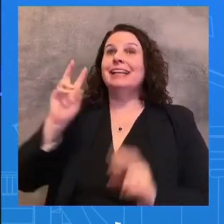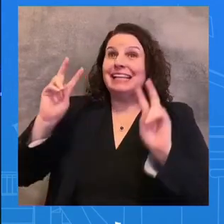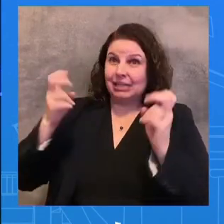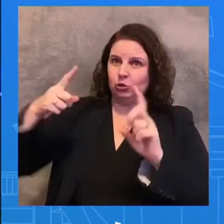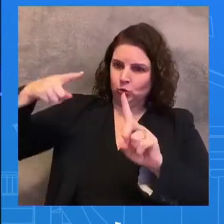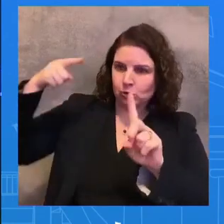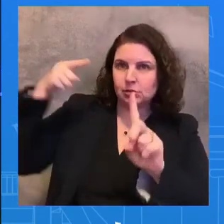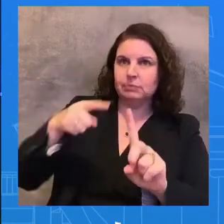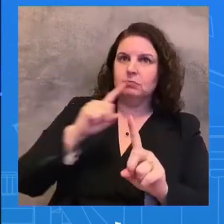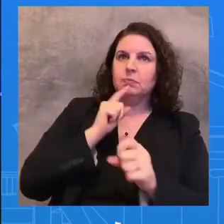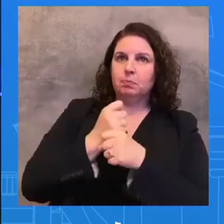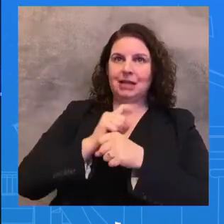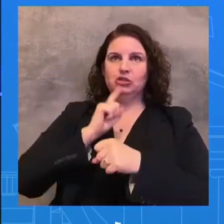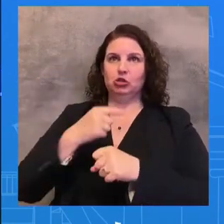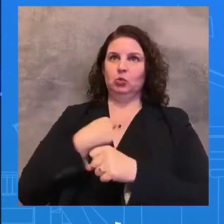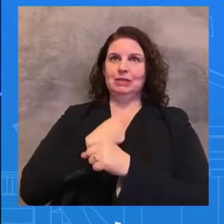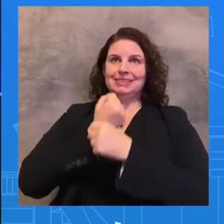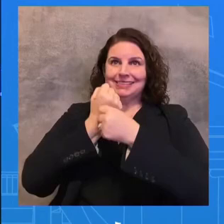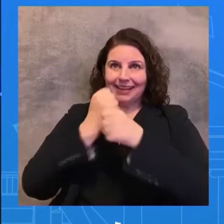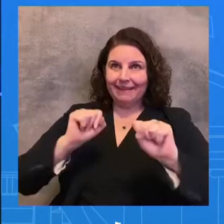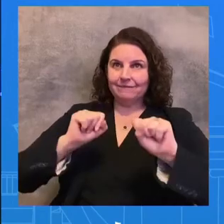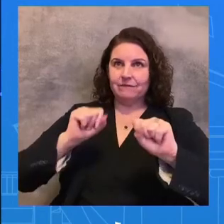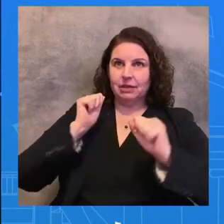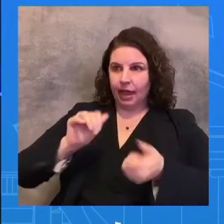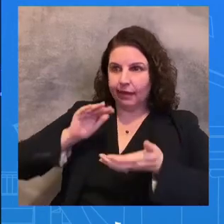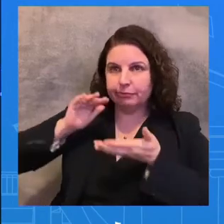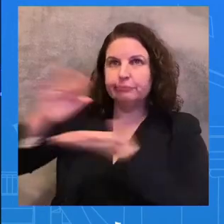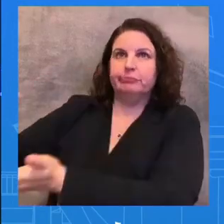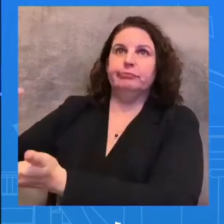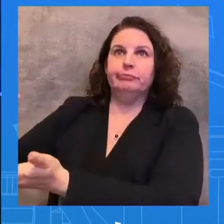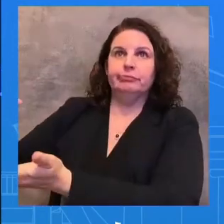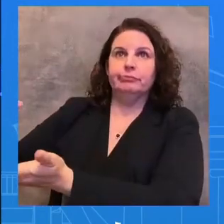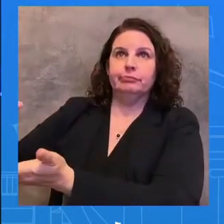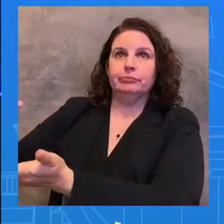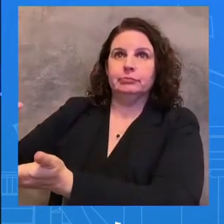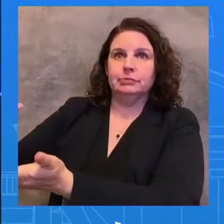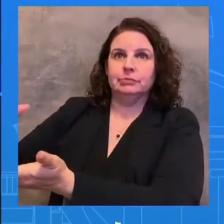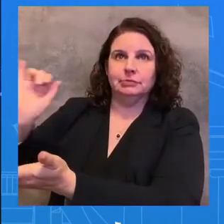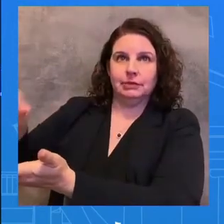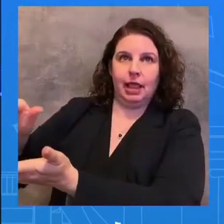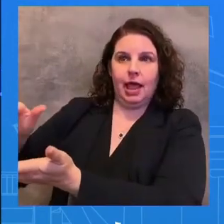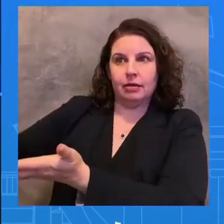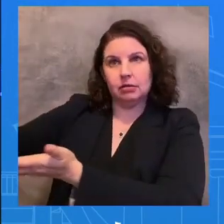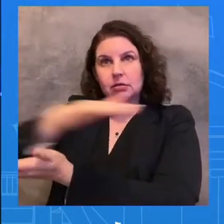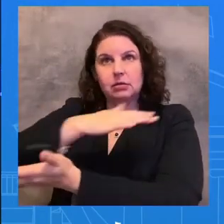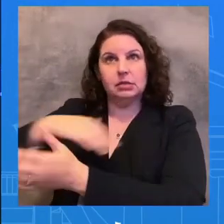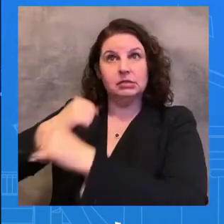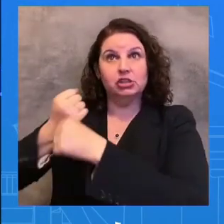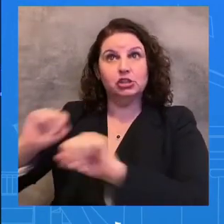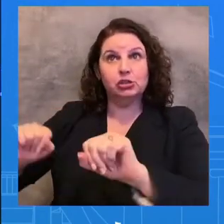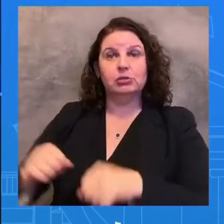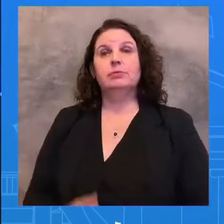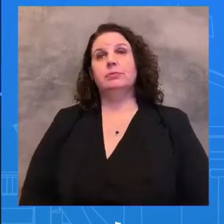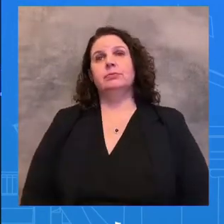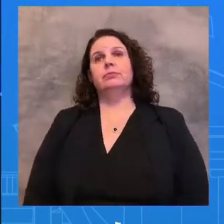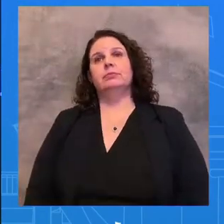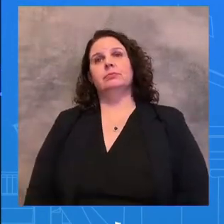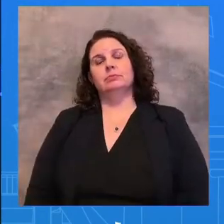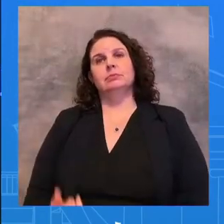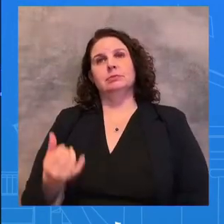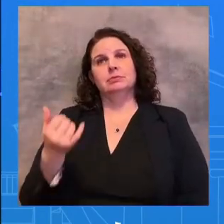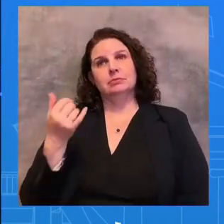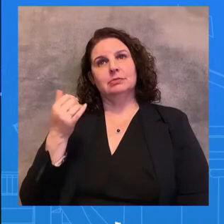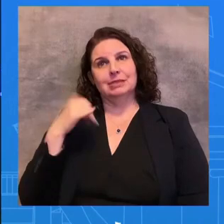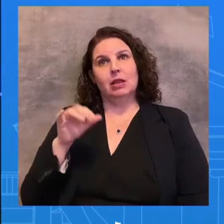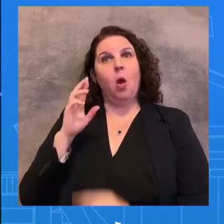have had modalities to get some of that aid distributed. We are in the process of building out to get more of it distributed. So the